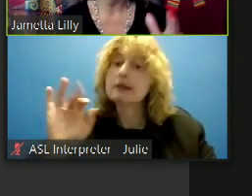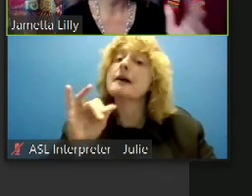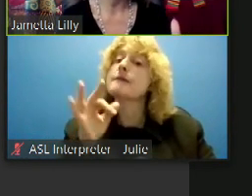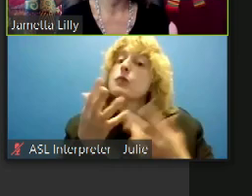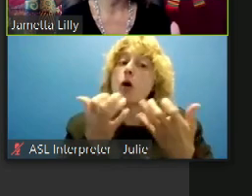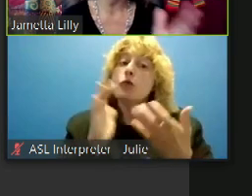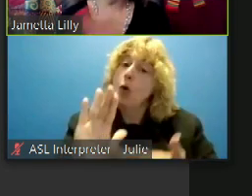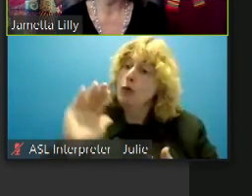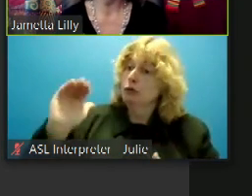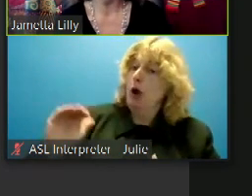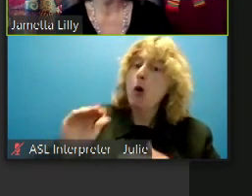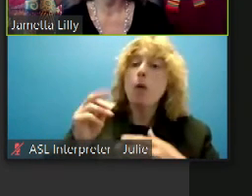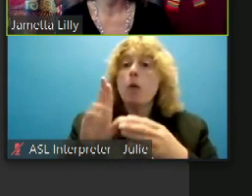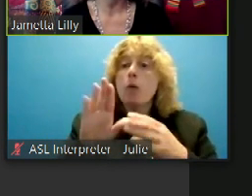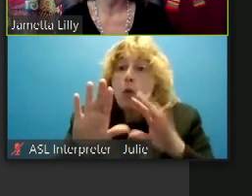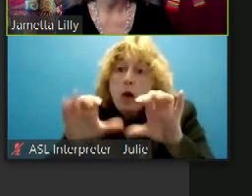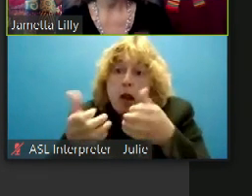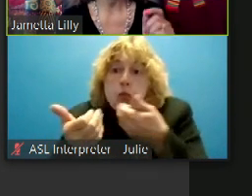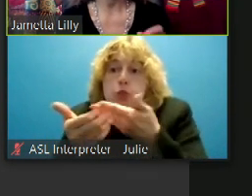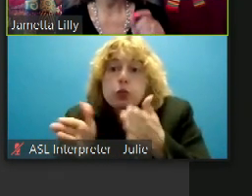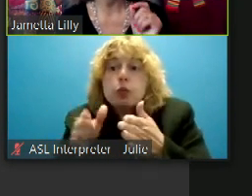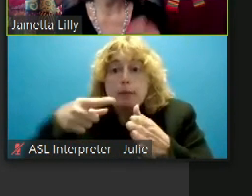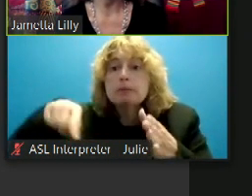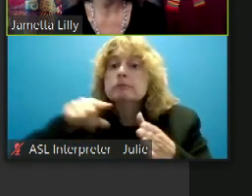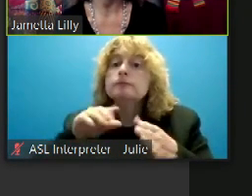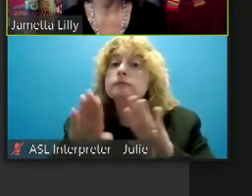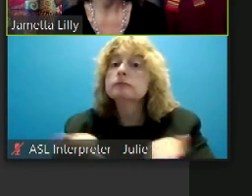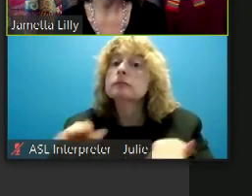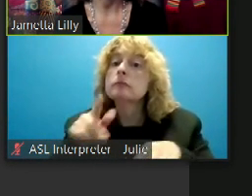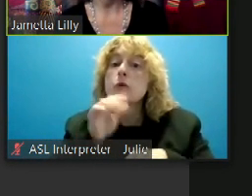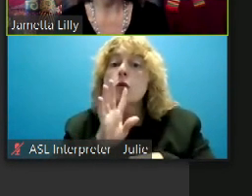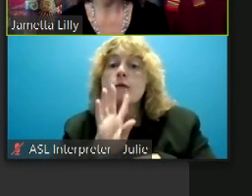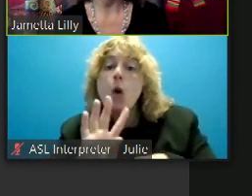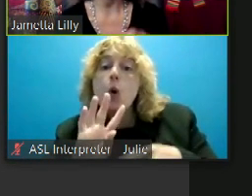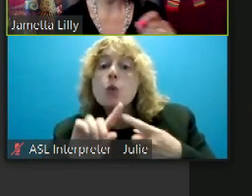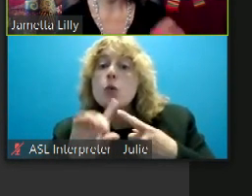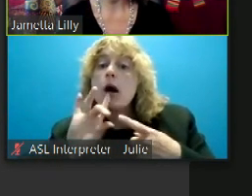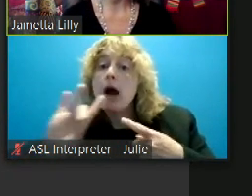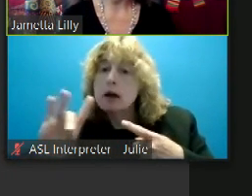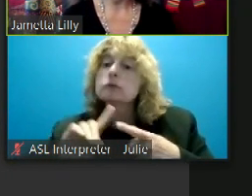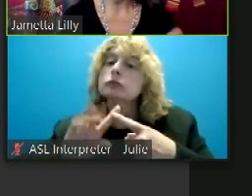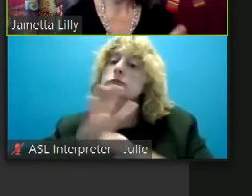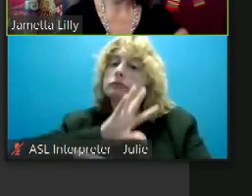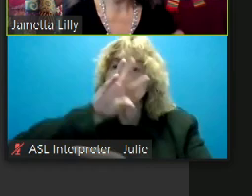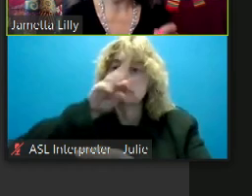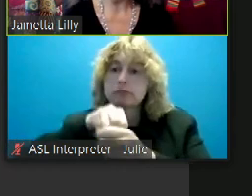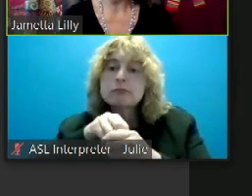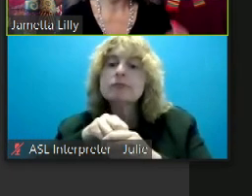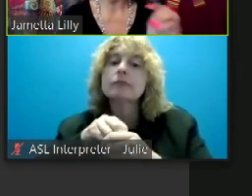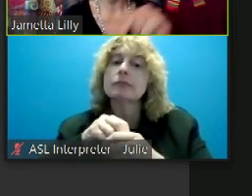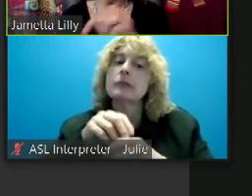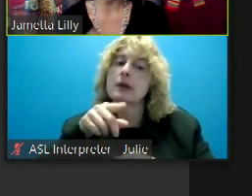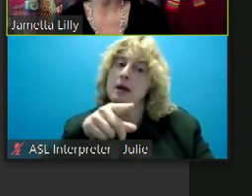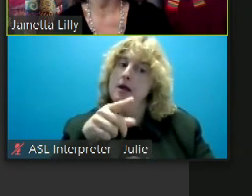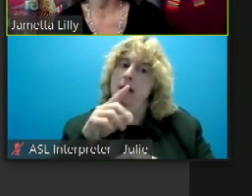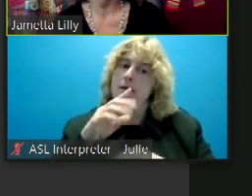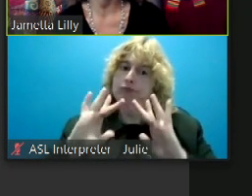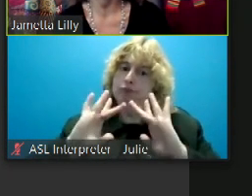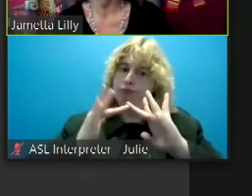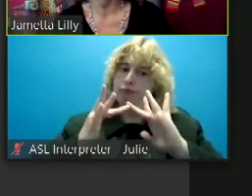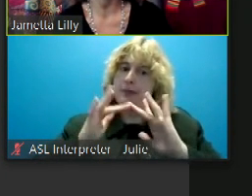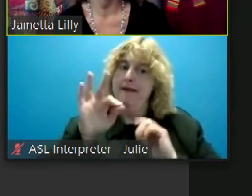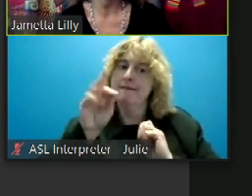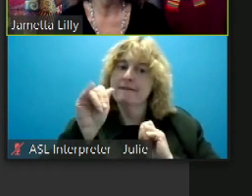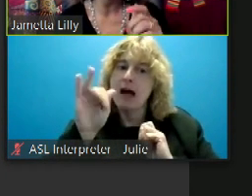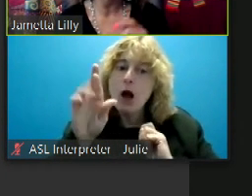of children from four to eight years old to participate in the virtual fair or in-person down